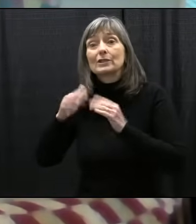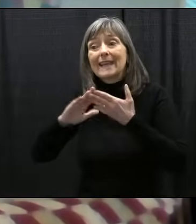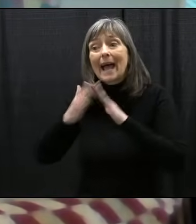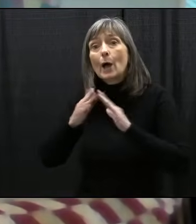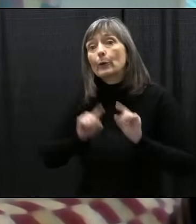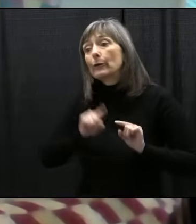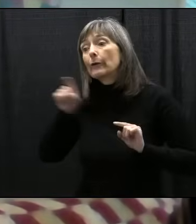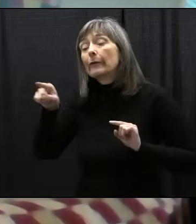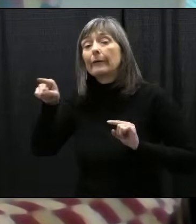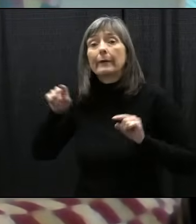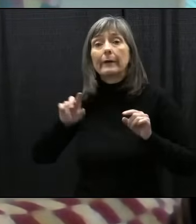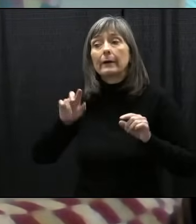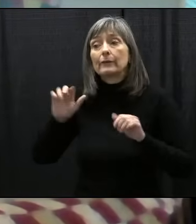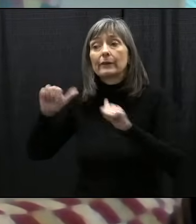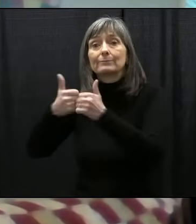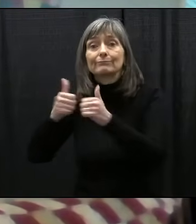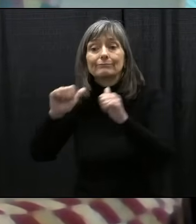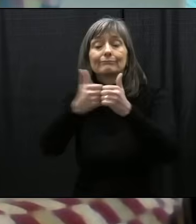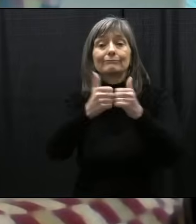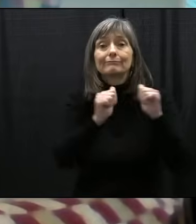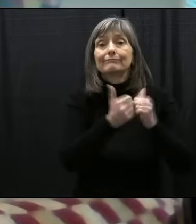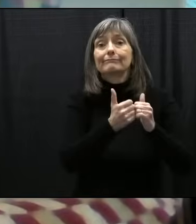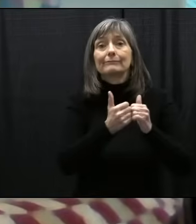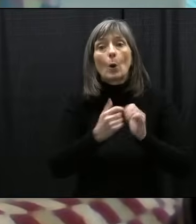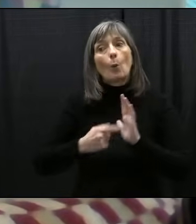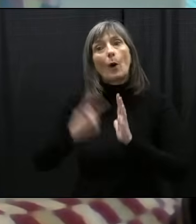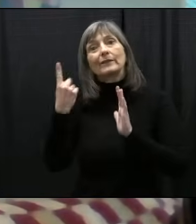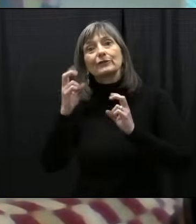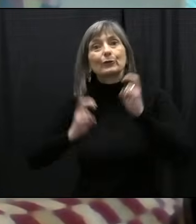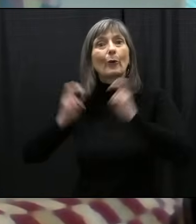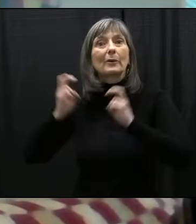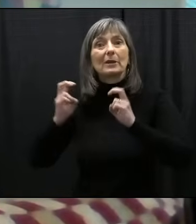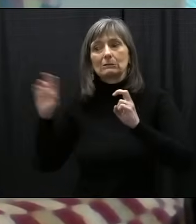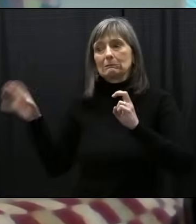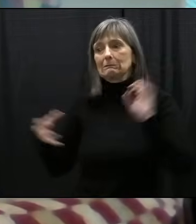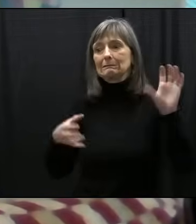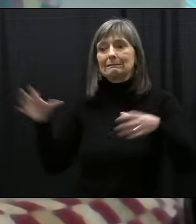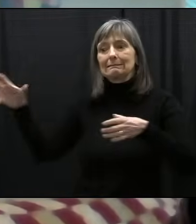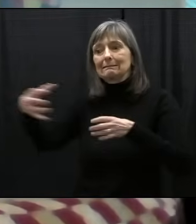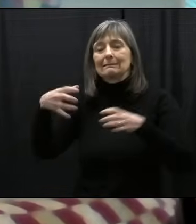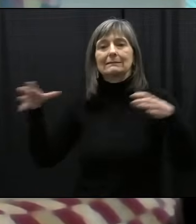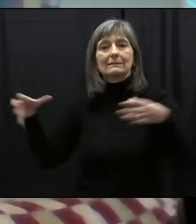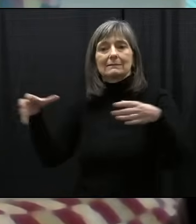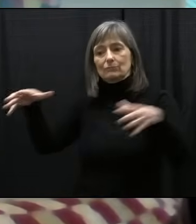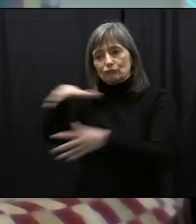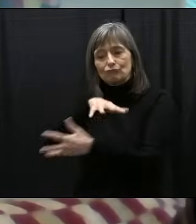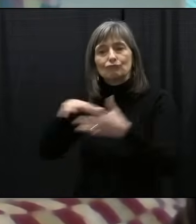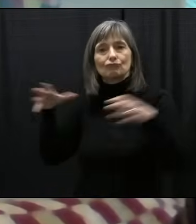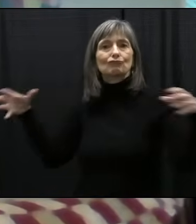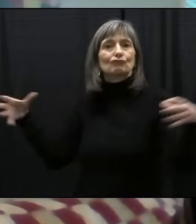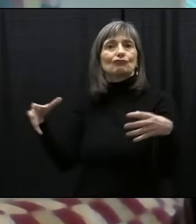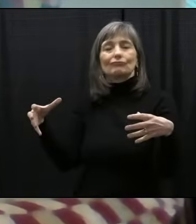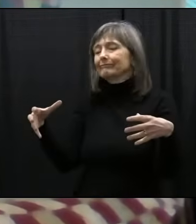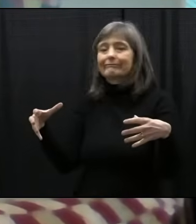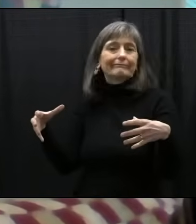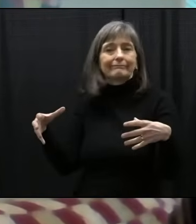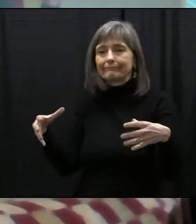outside of the usual area or any one-off events that bring many groups together or groups from different regions of the province